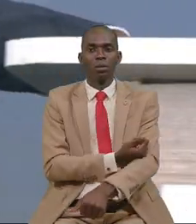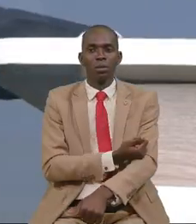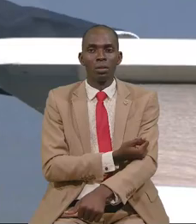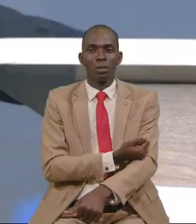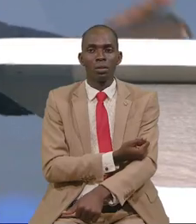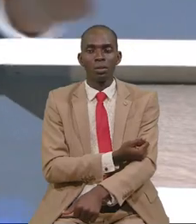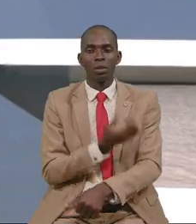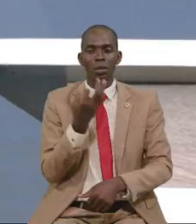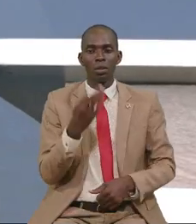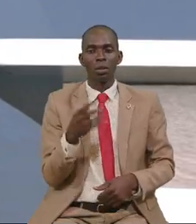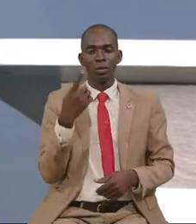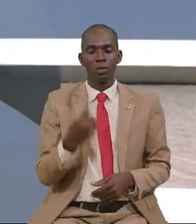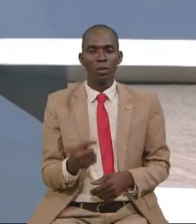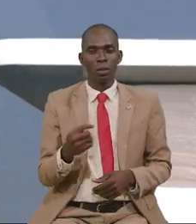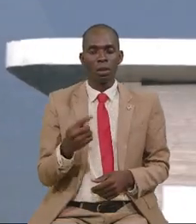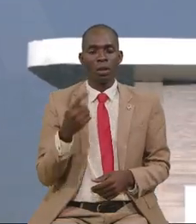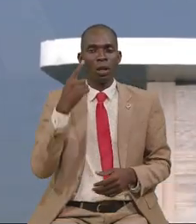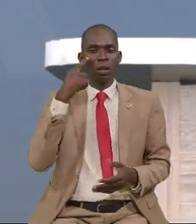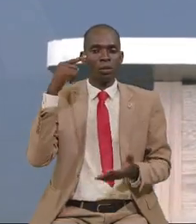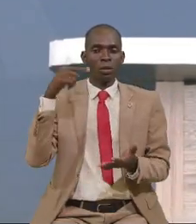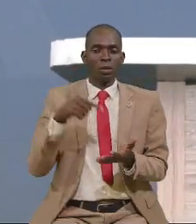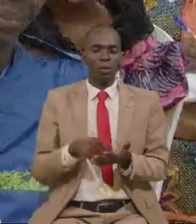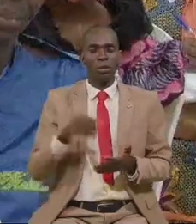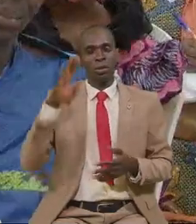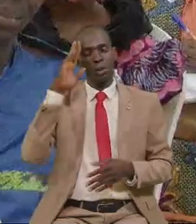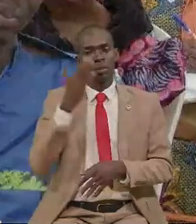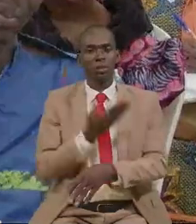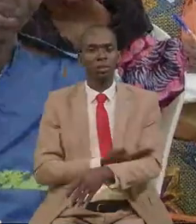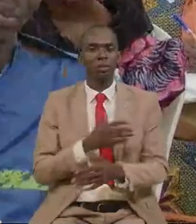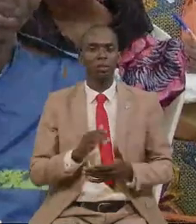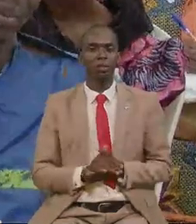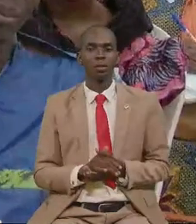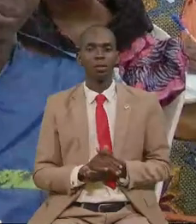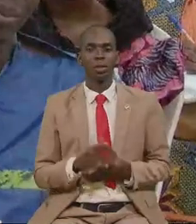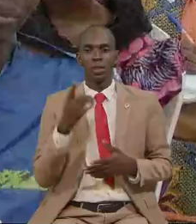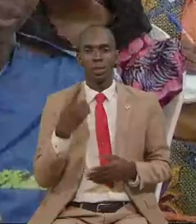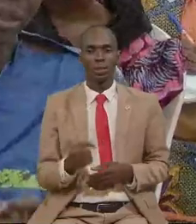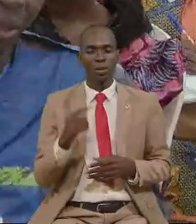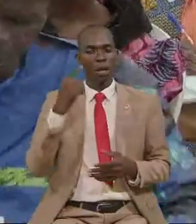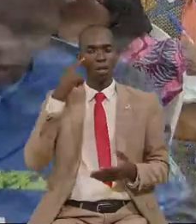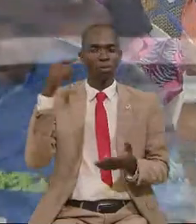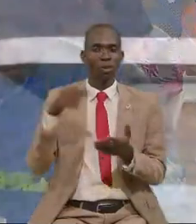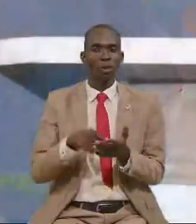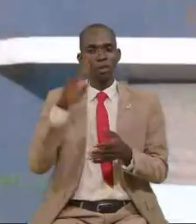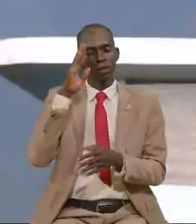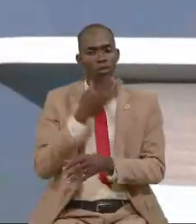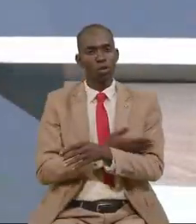of the acknowledged Son. The acknowledged Son. The